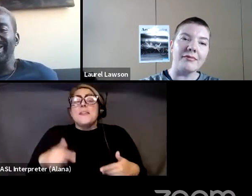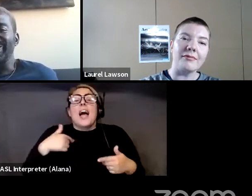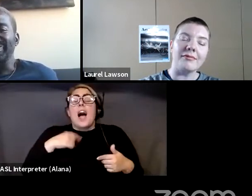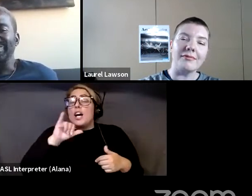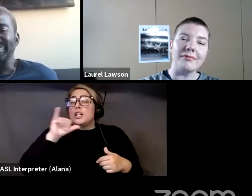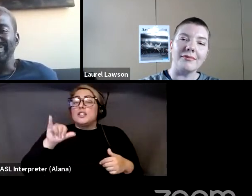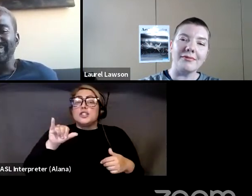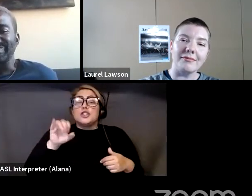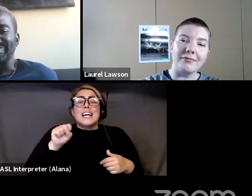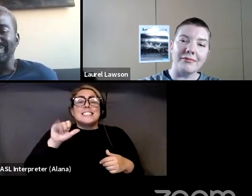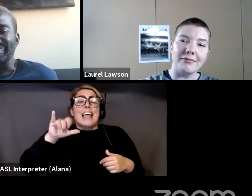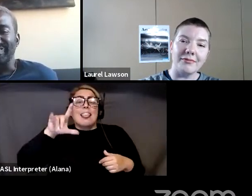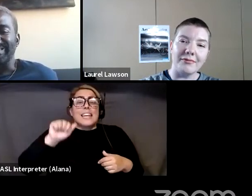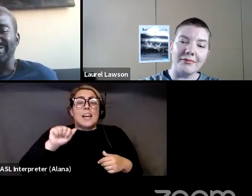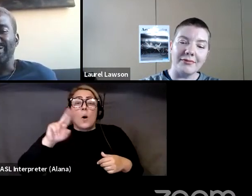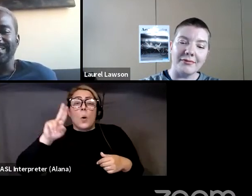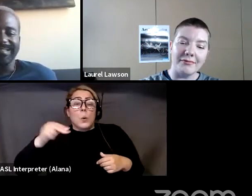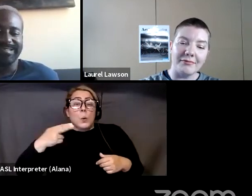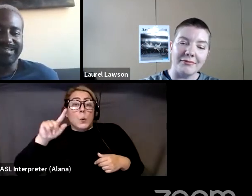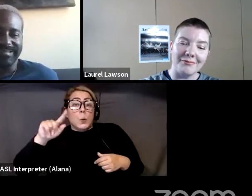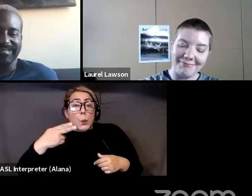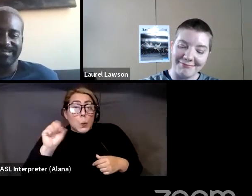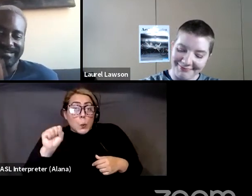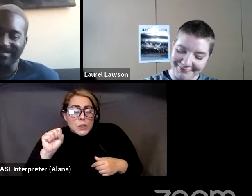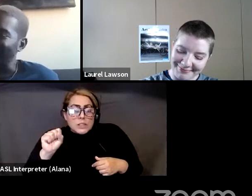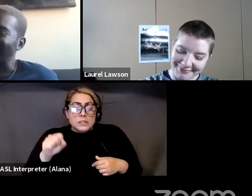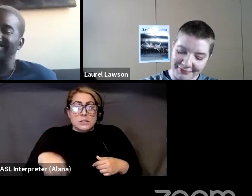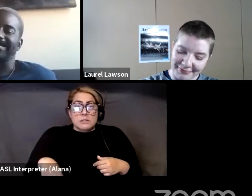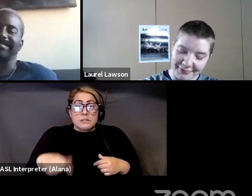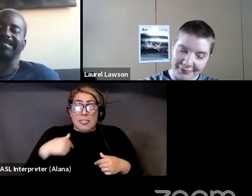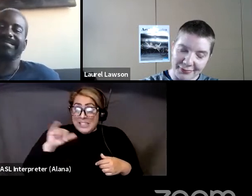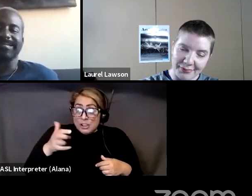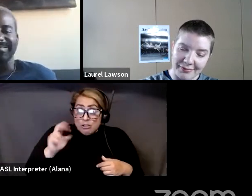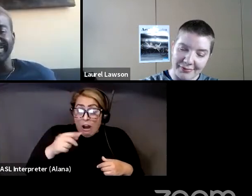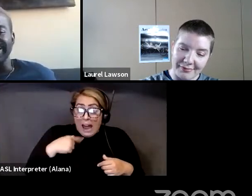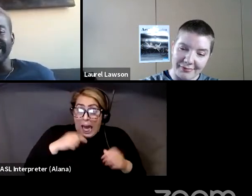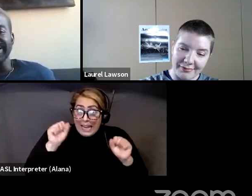That's right. This is Jerron.